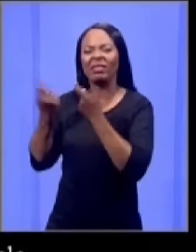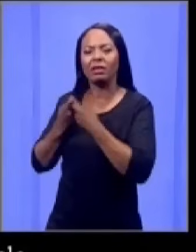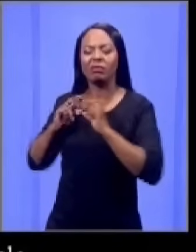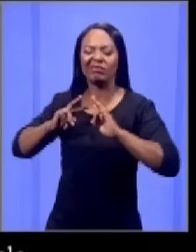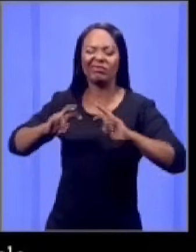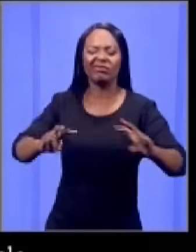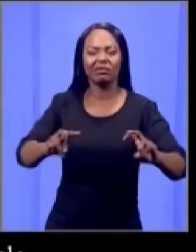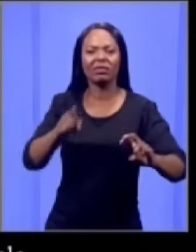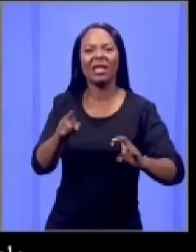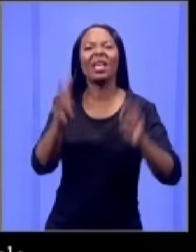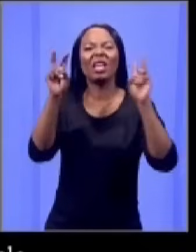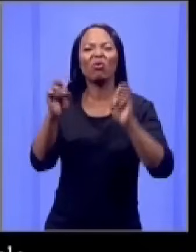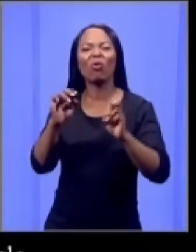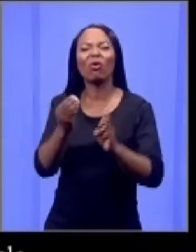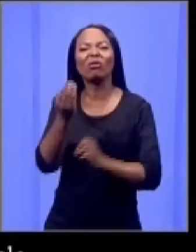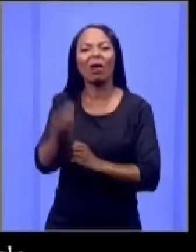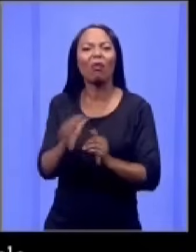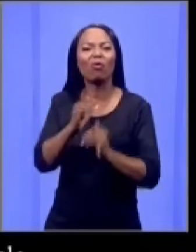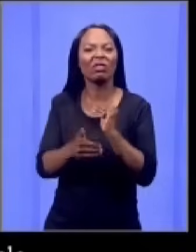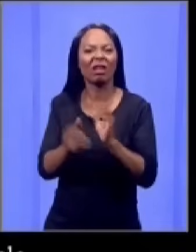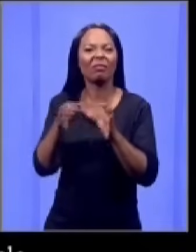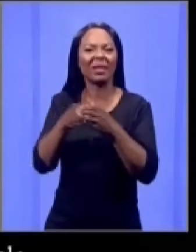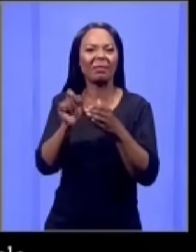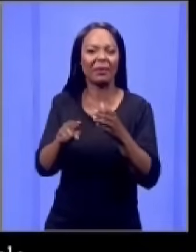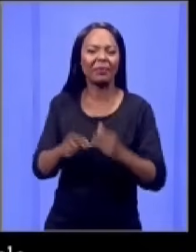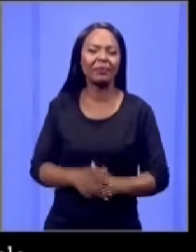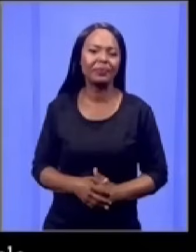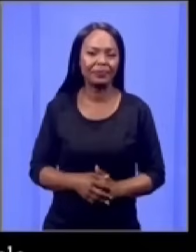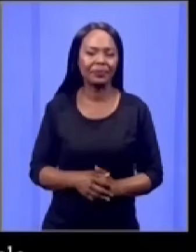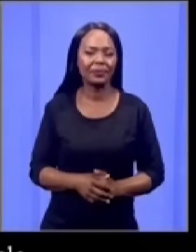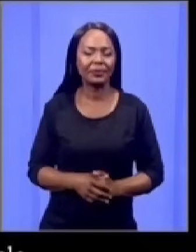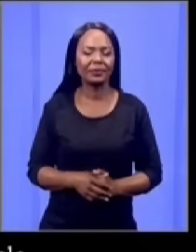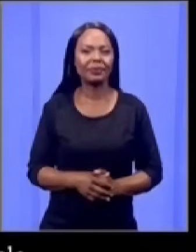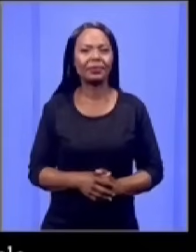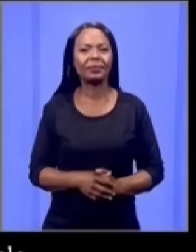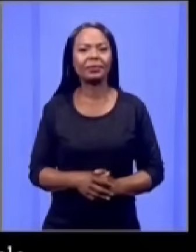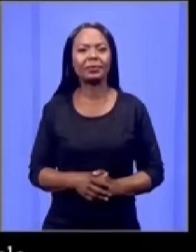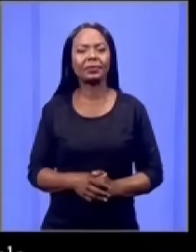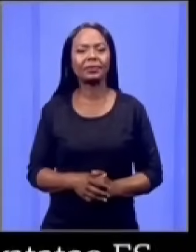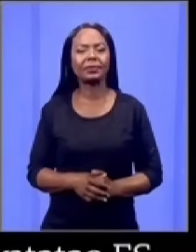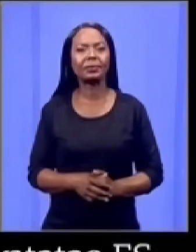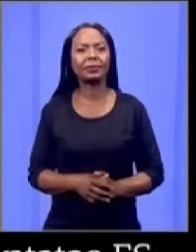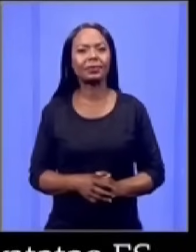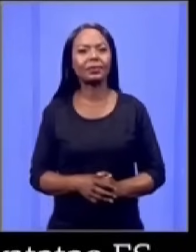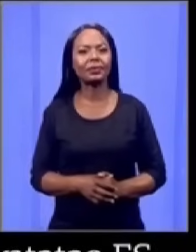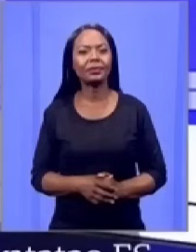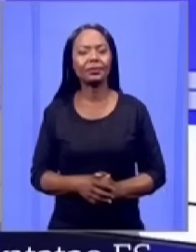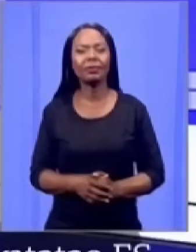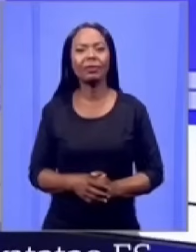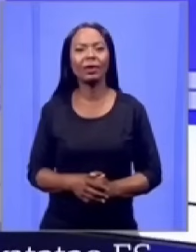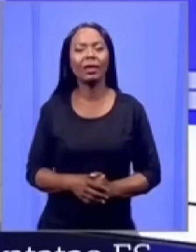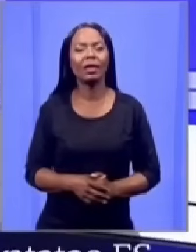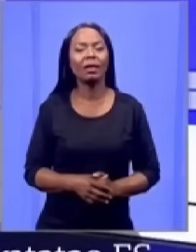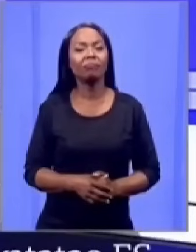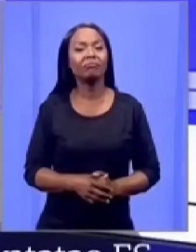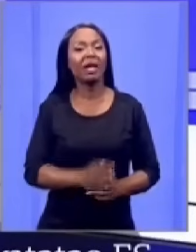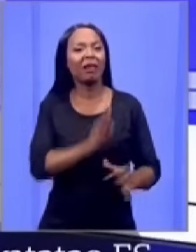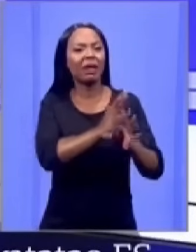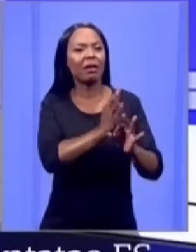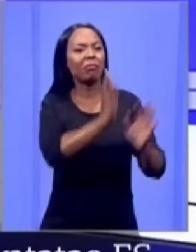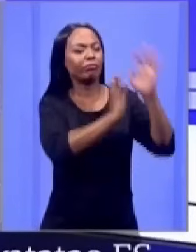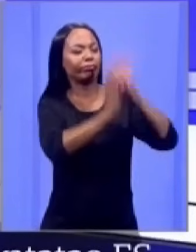tsa bana ditlhekefetso tsa bana tse leng hore di a etsahala ka karolo eo ya Senekal Ntate Mophiring re a leboha ka lesedi